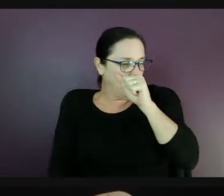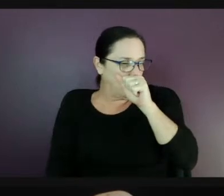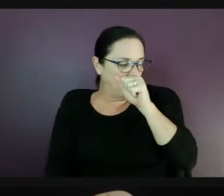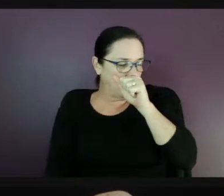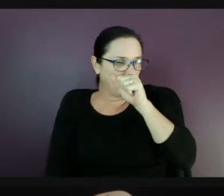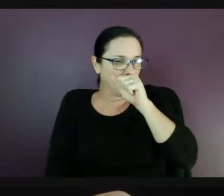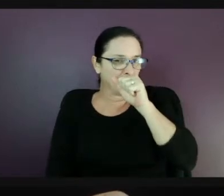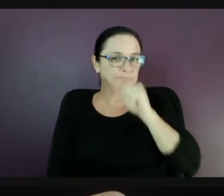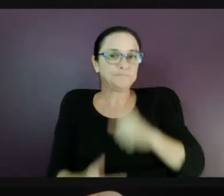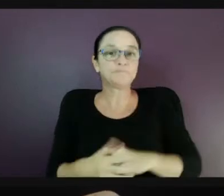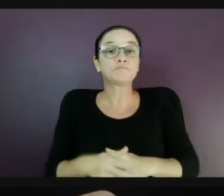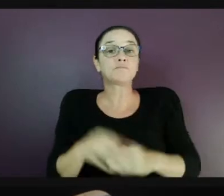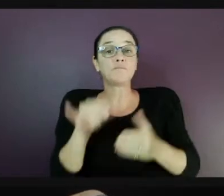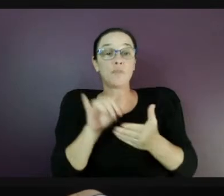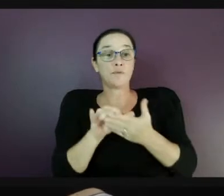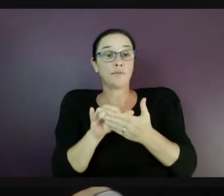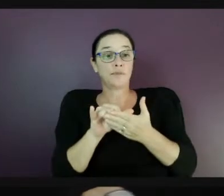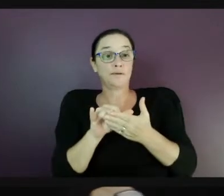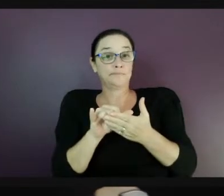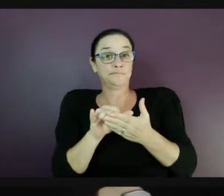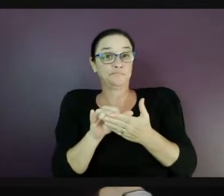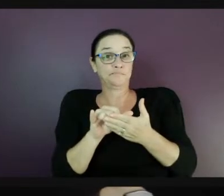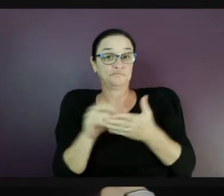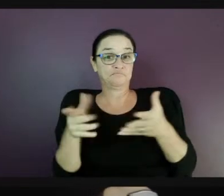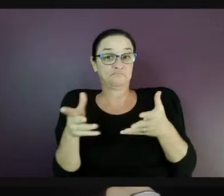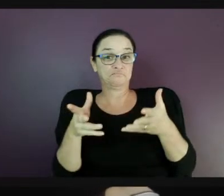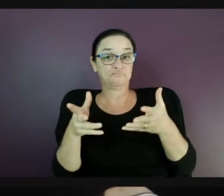So that is that